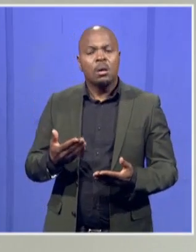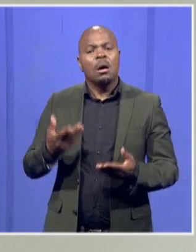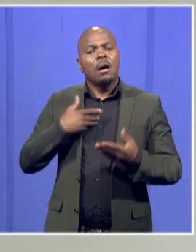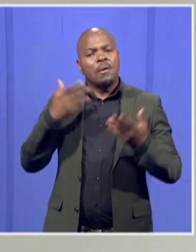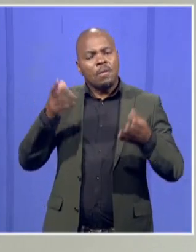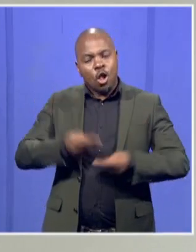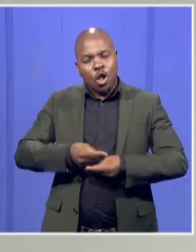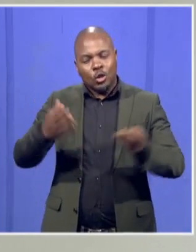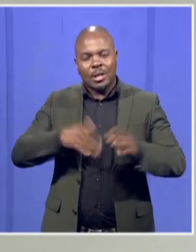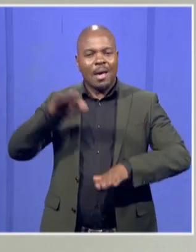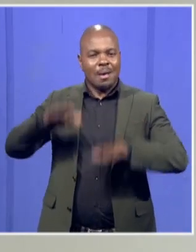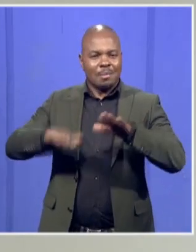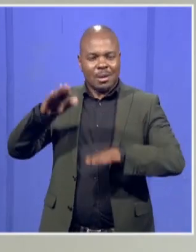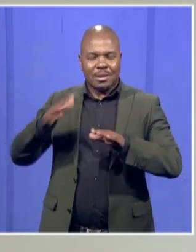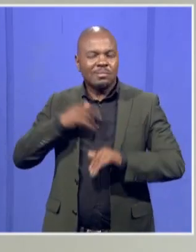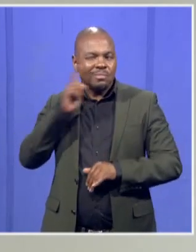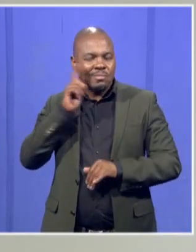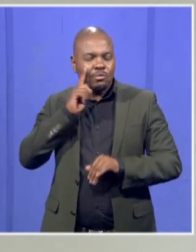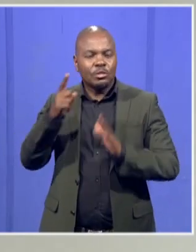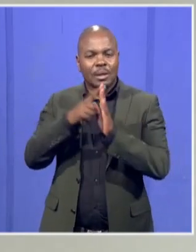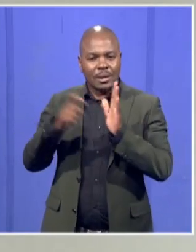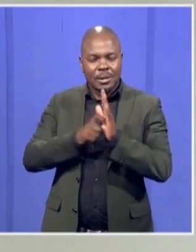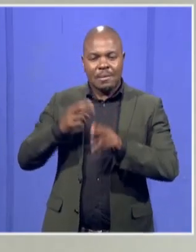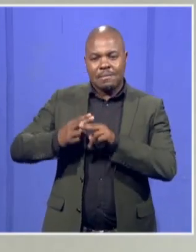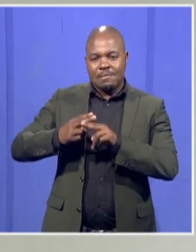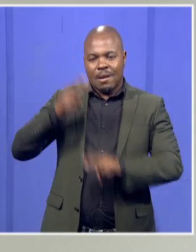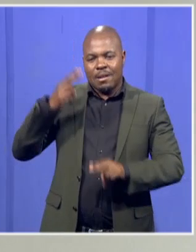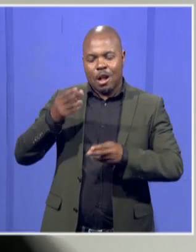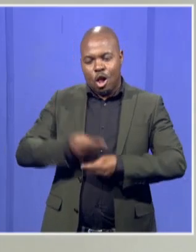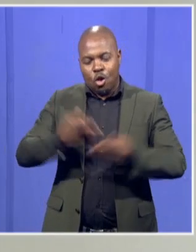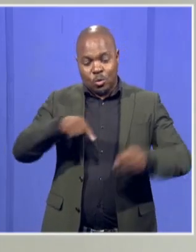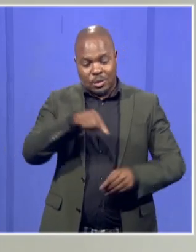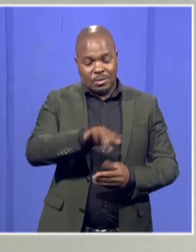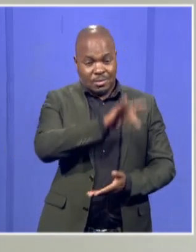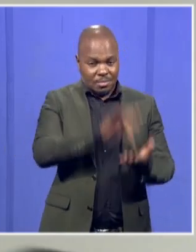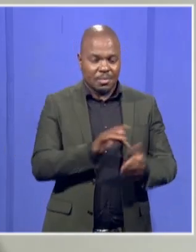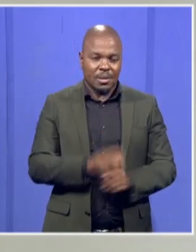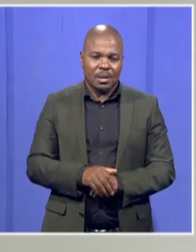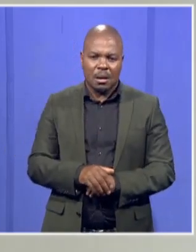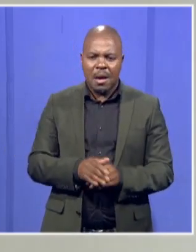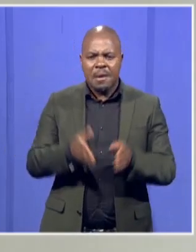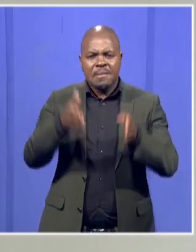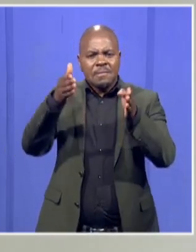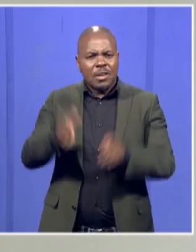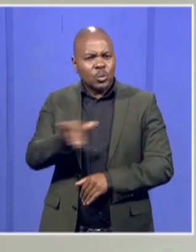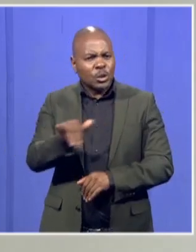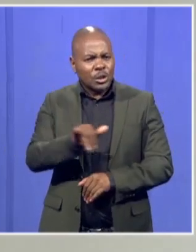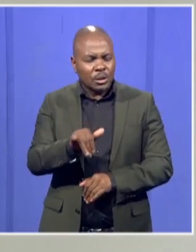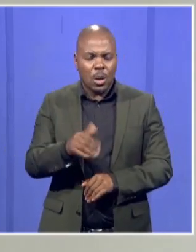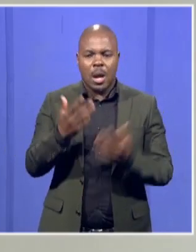April. We are looking at a date for the final launch of this facility. How far is it now? Which phase is it in? We are